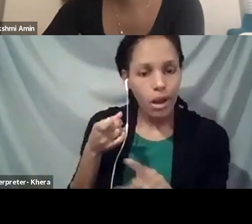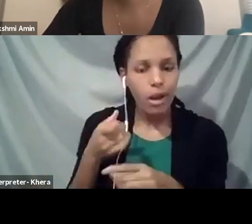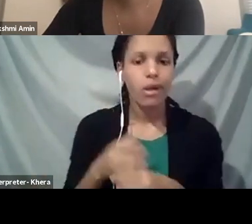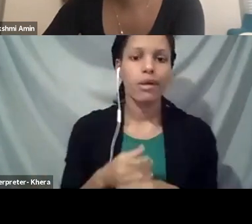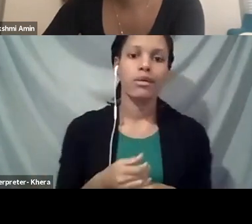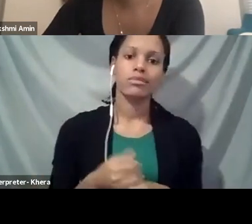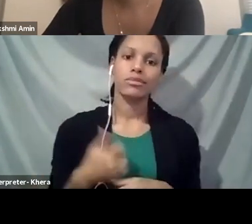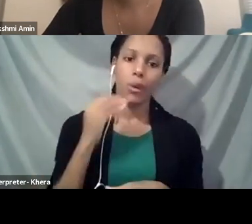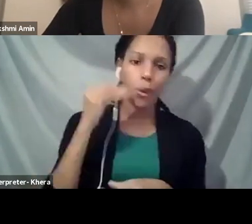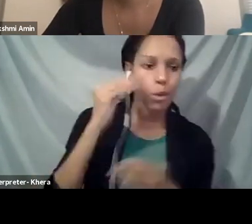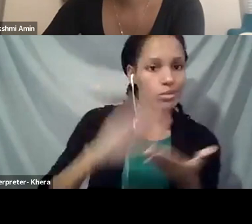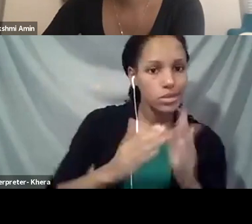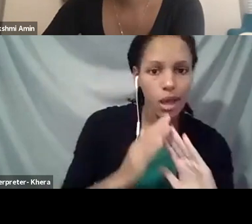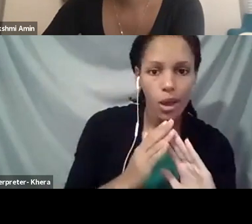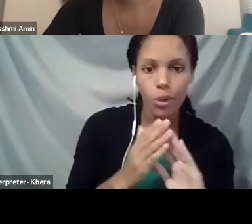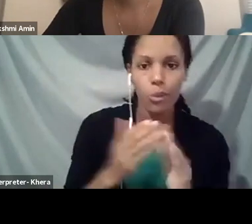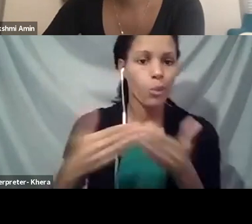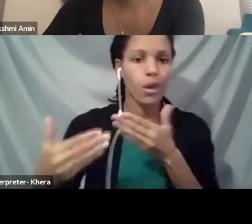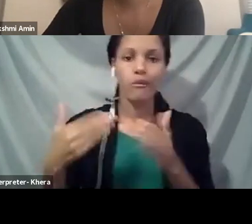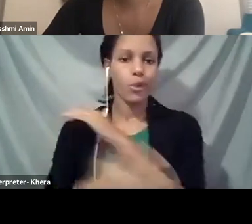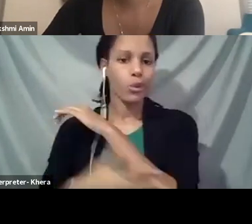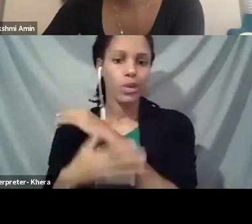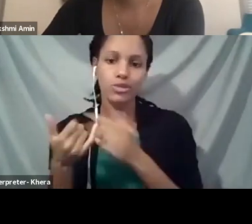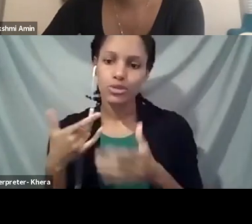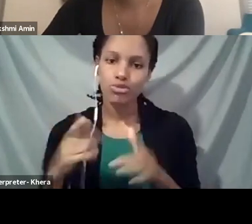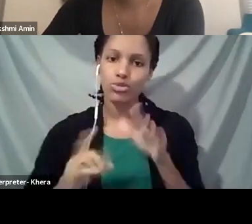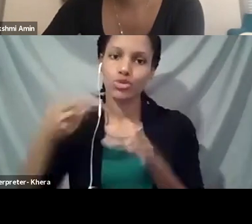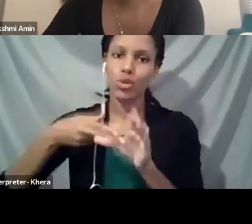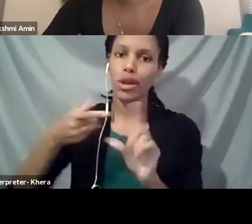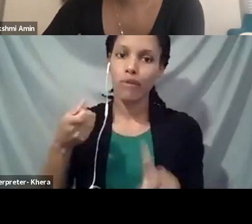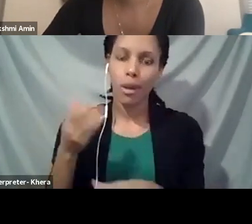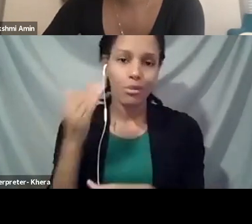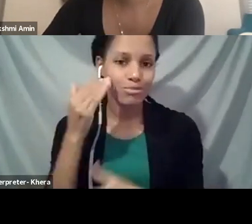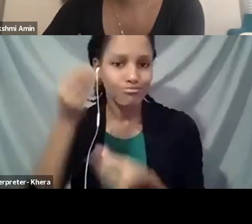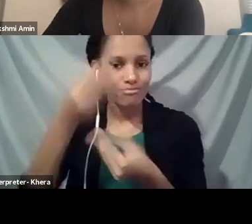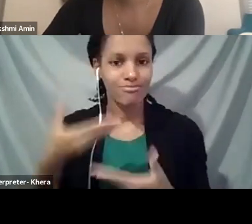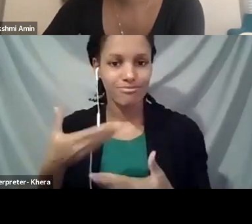your hometown or a location. That would be great to know.